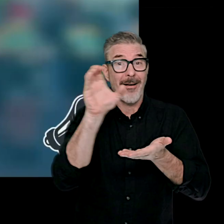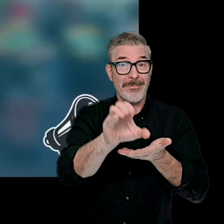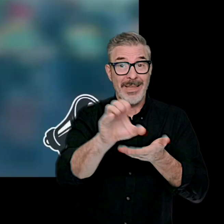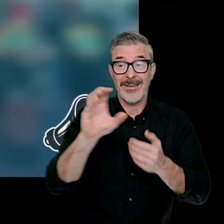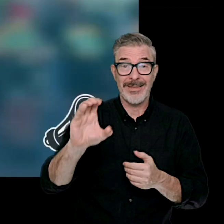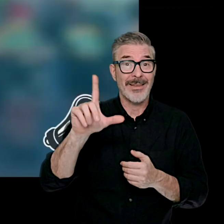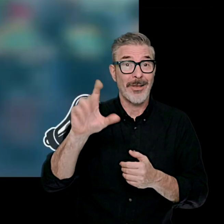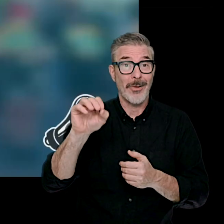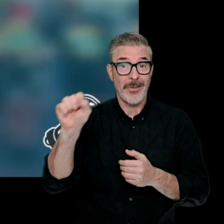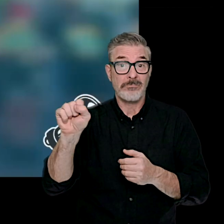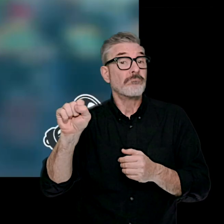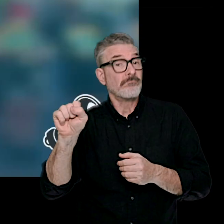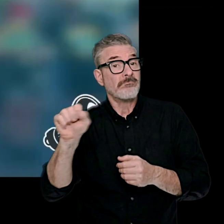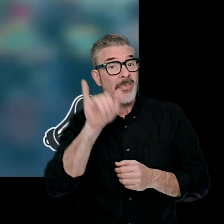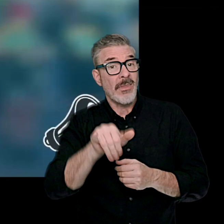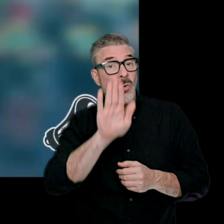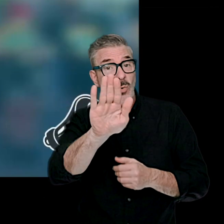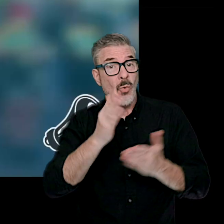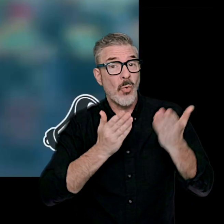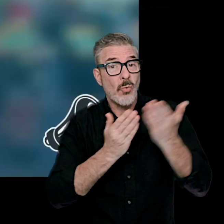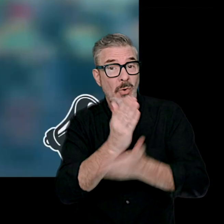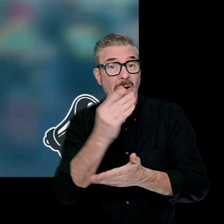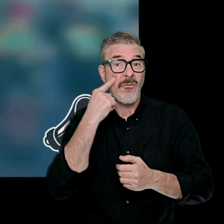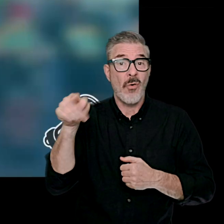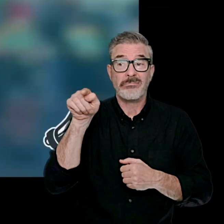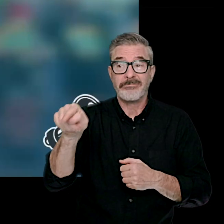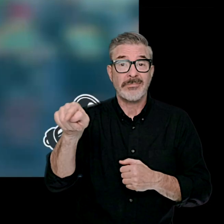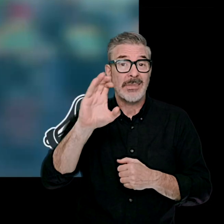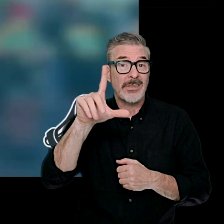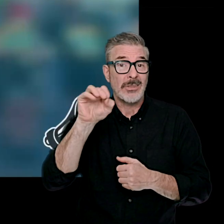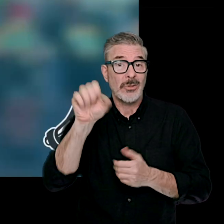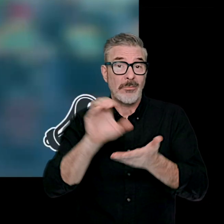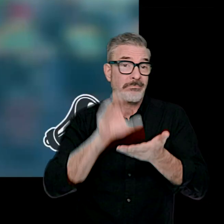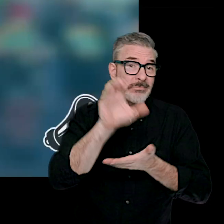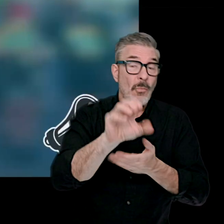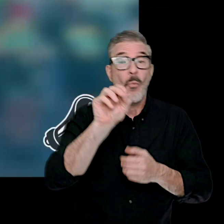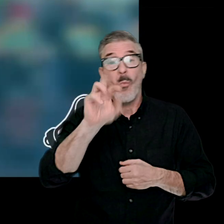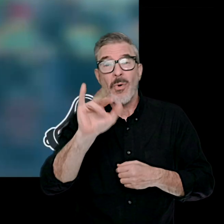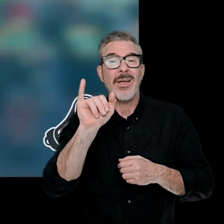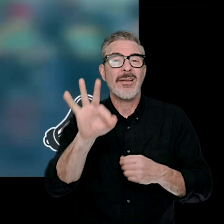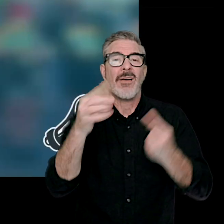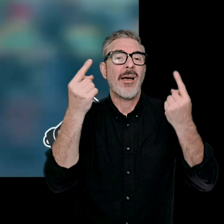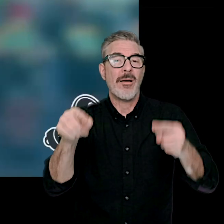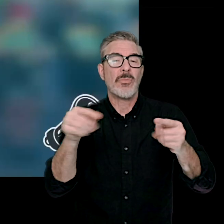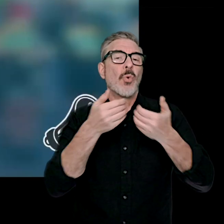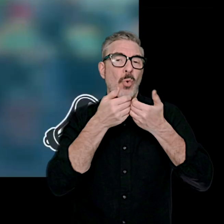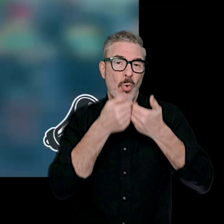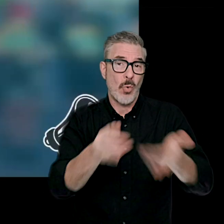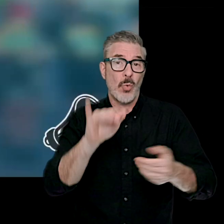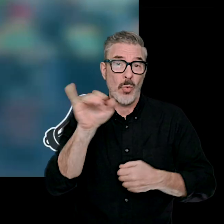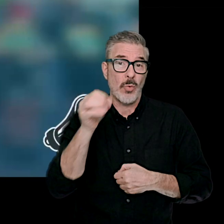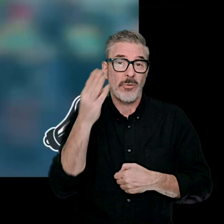by the amount of weeks you are entitled to. So for example, if you worked for 2